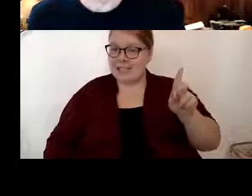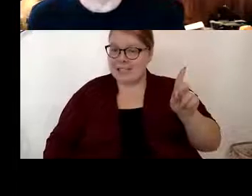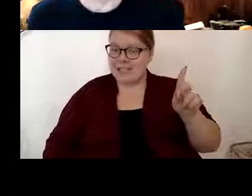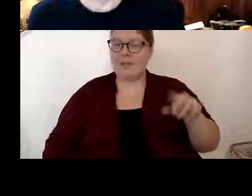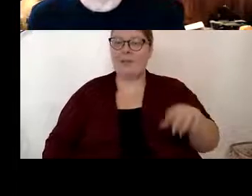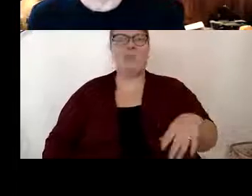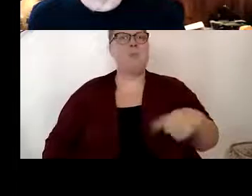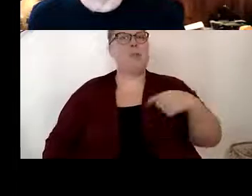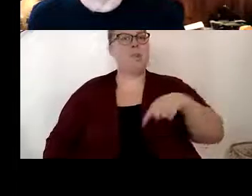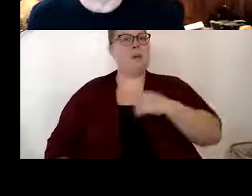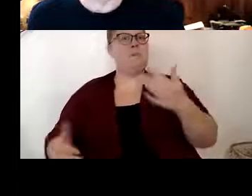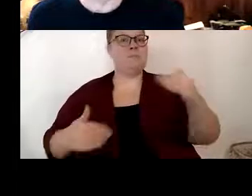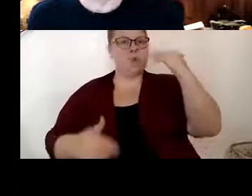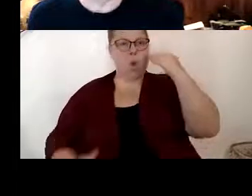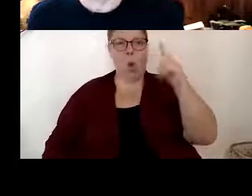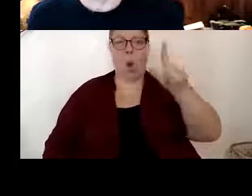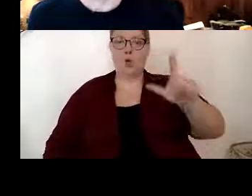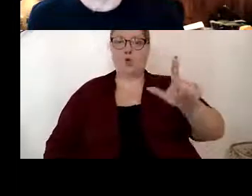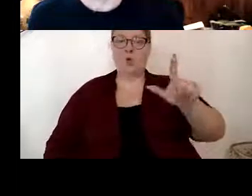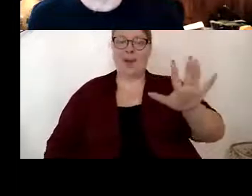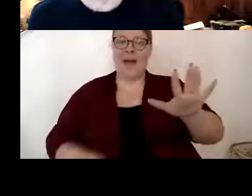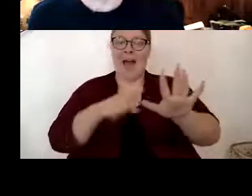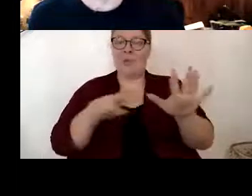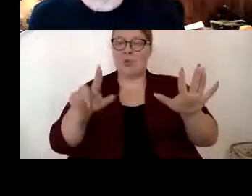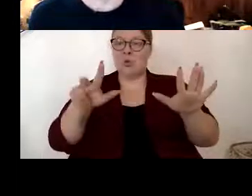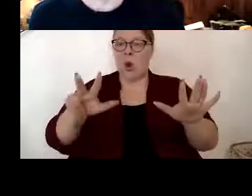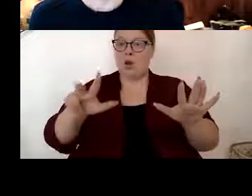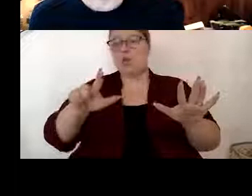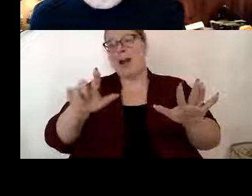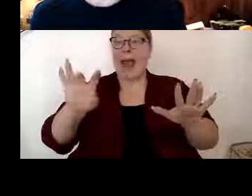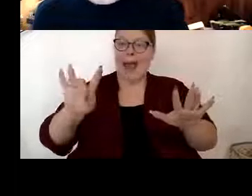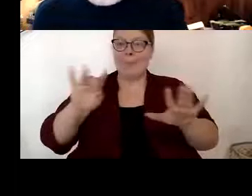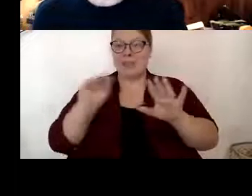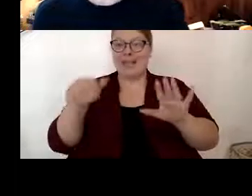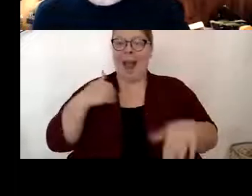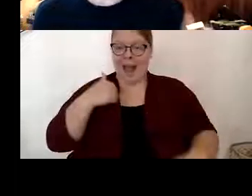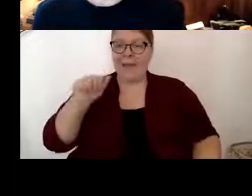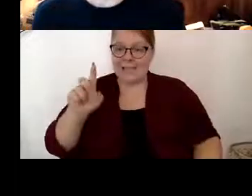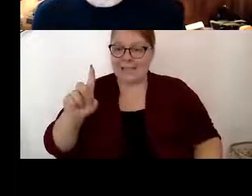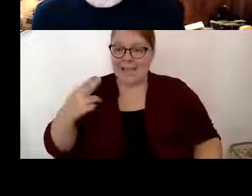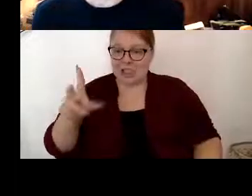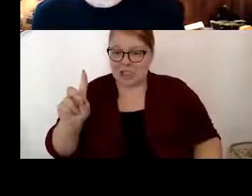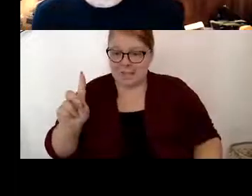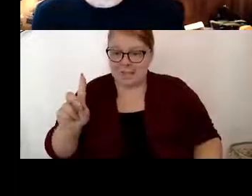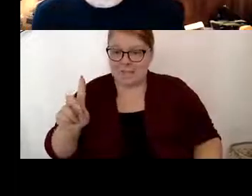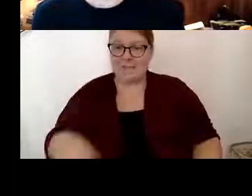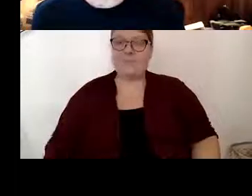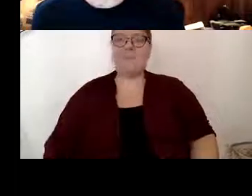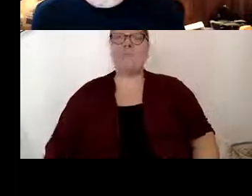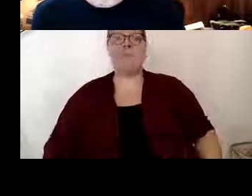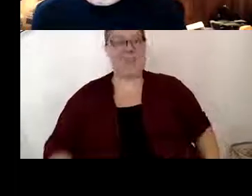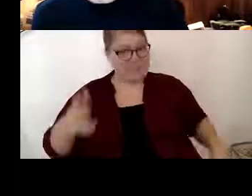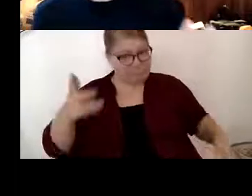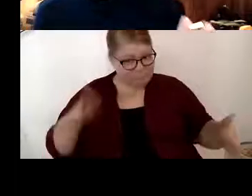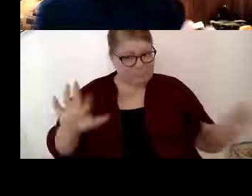that 25 to 28% of problem gamblers have adult ADHD. And there's been 162